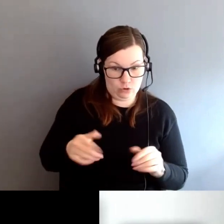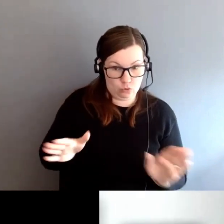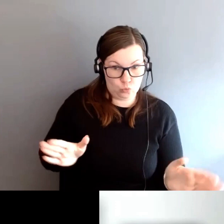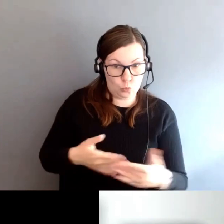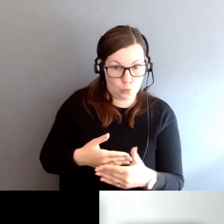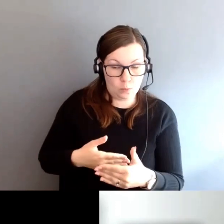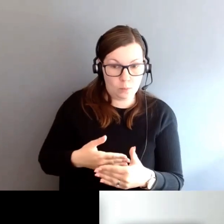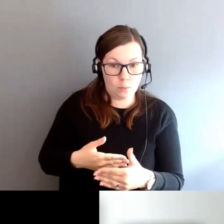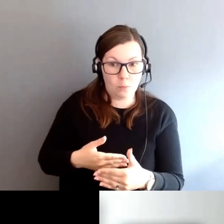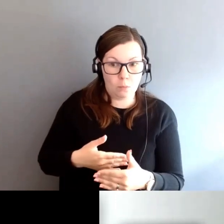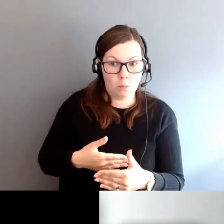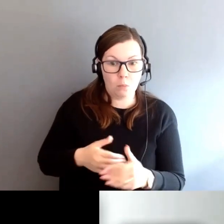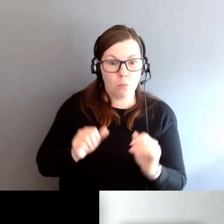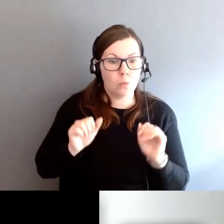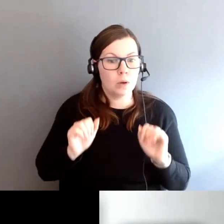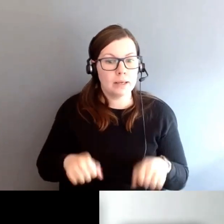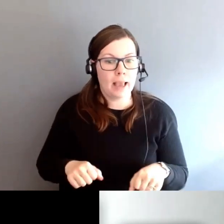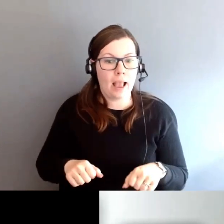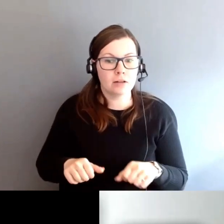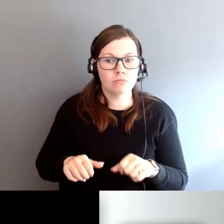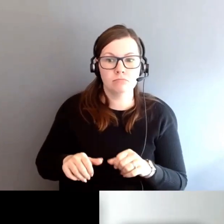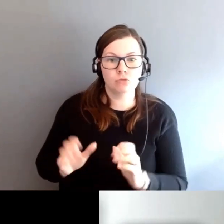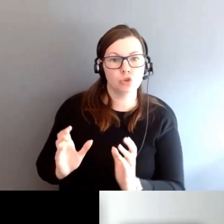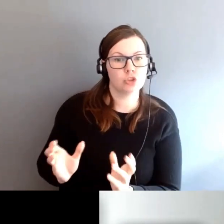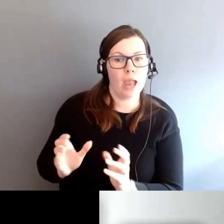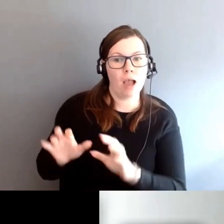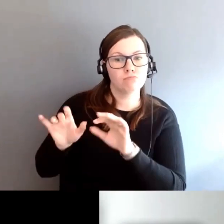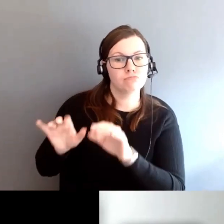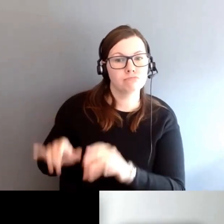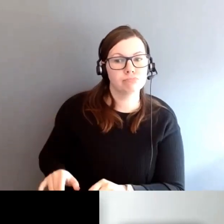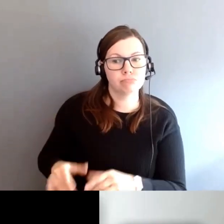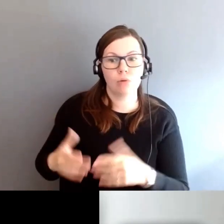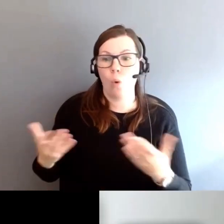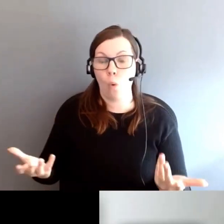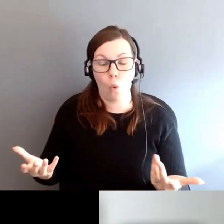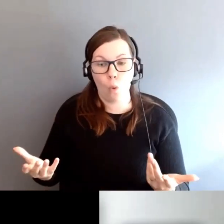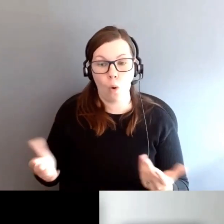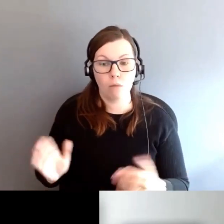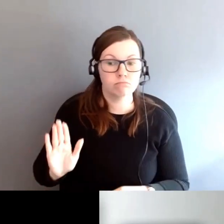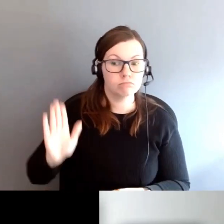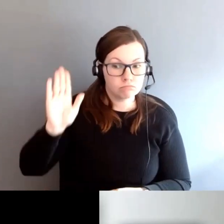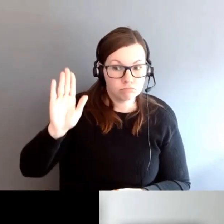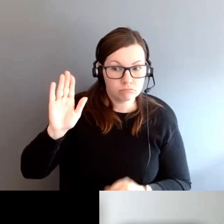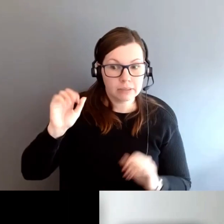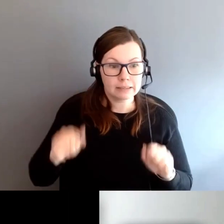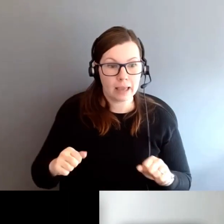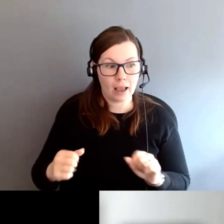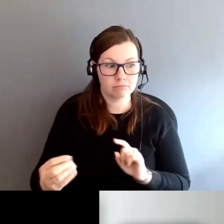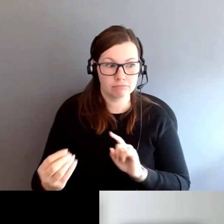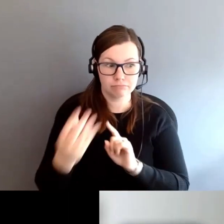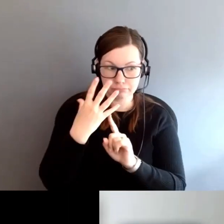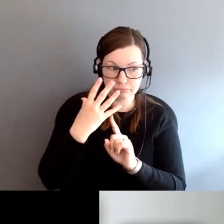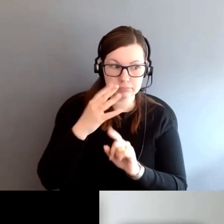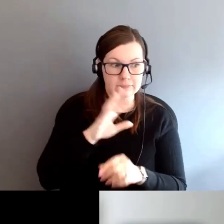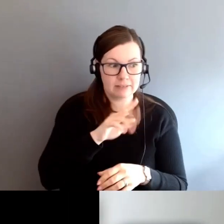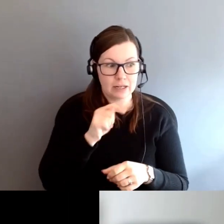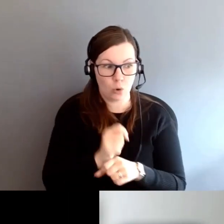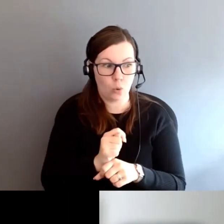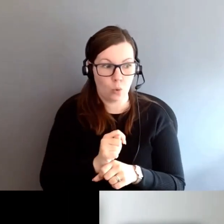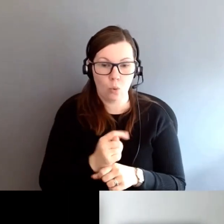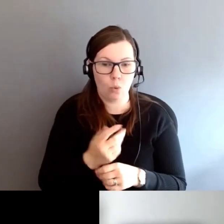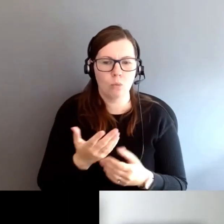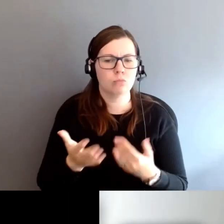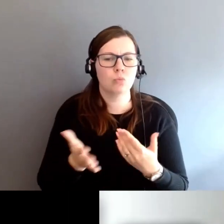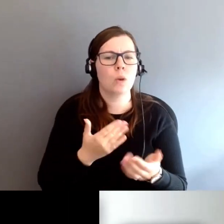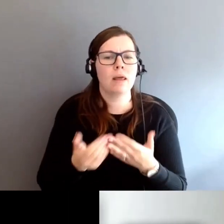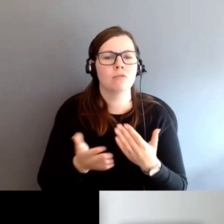to either speak in the chat or kind of volunteer, and we will turn on your videos, or whichever way works for you. Participate in our breakout room